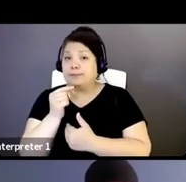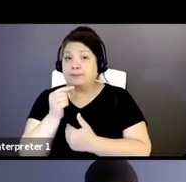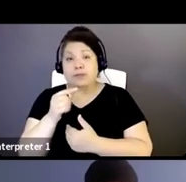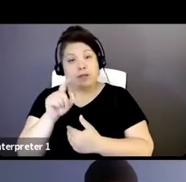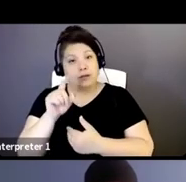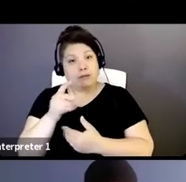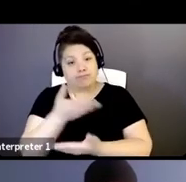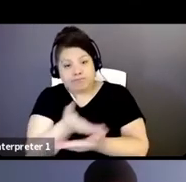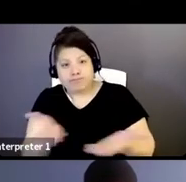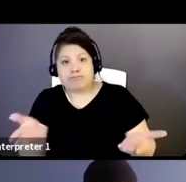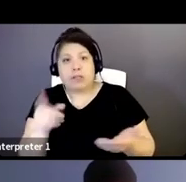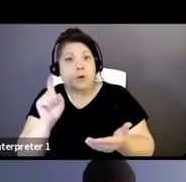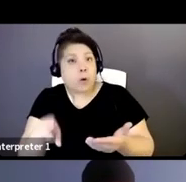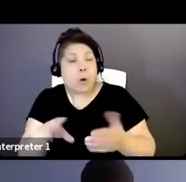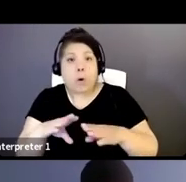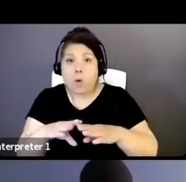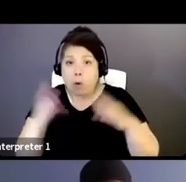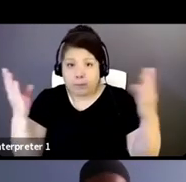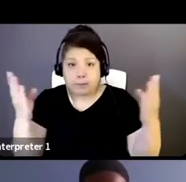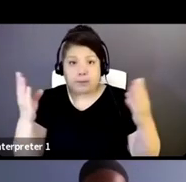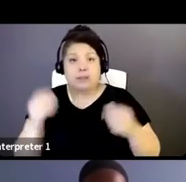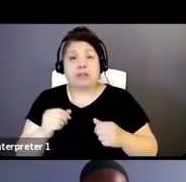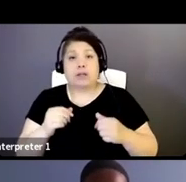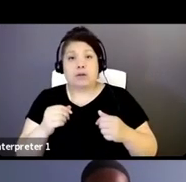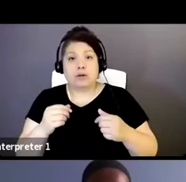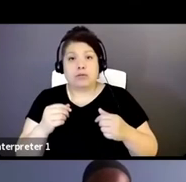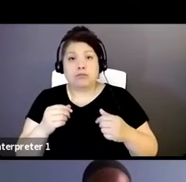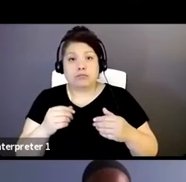openness and like, and trying to